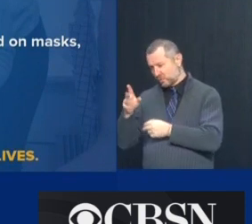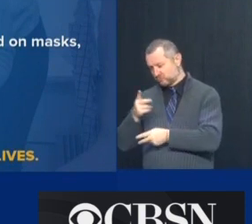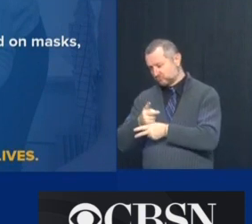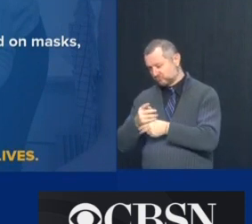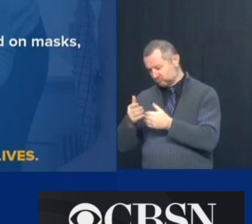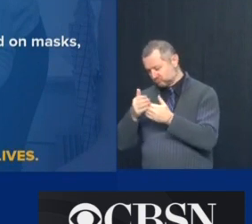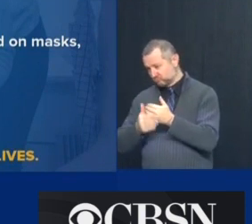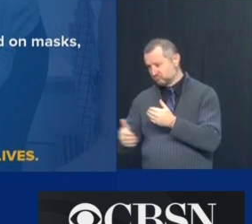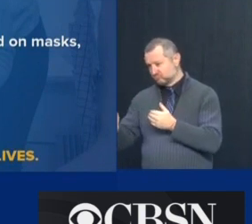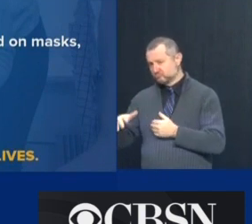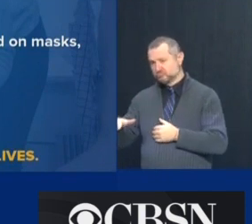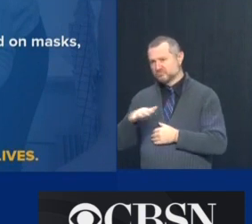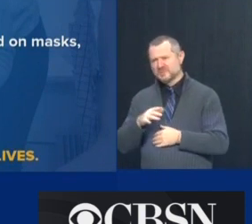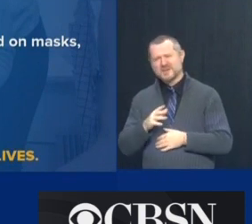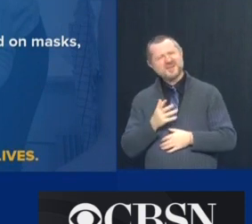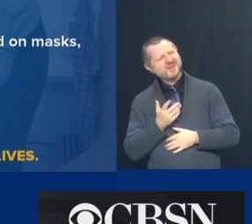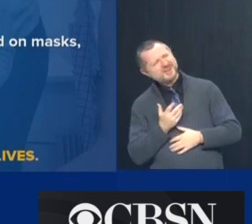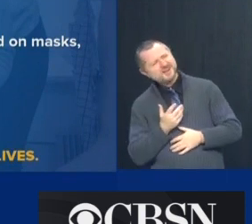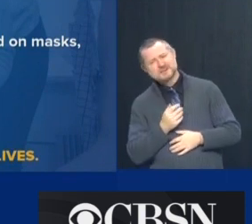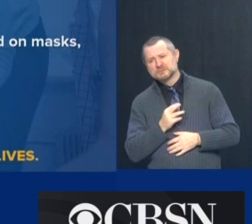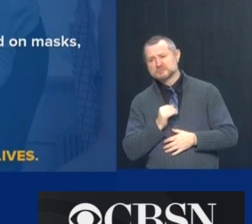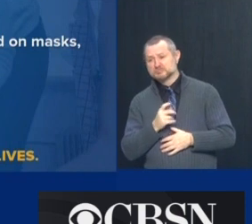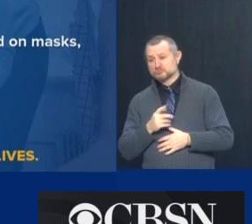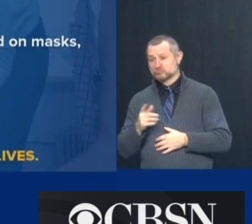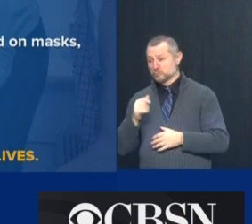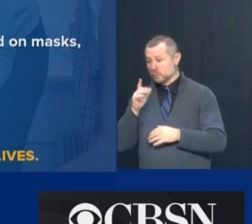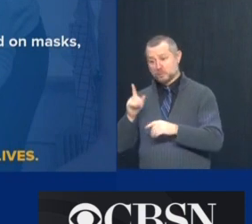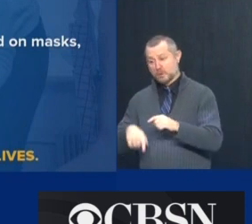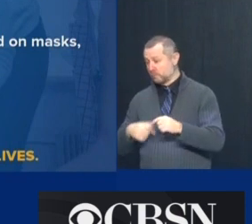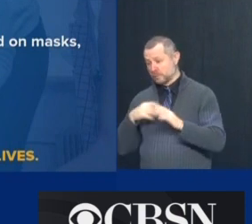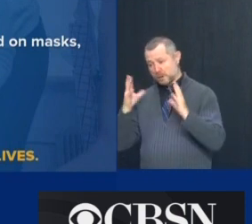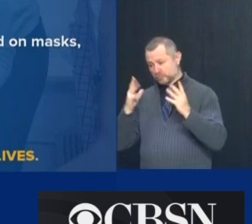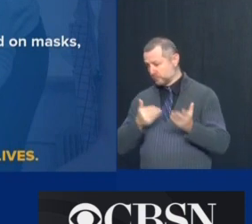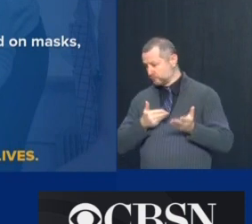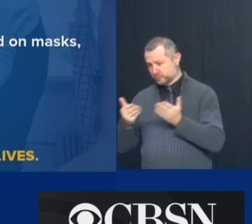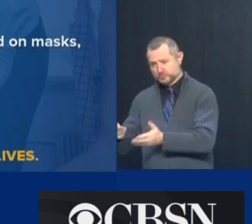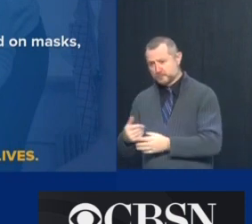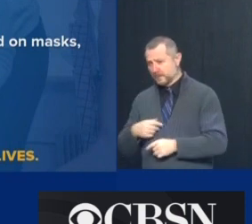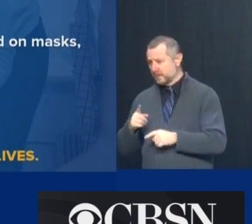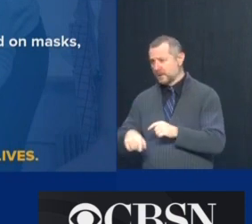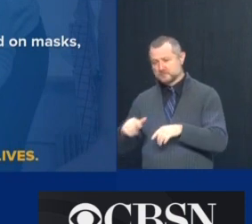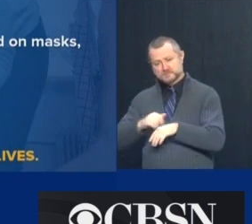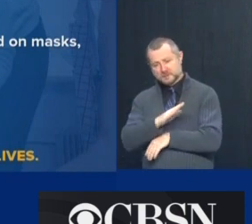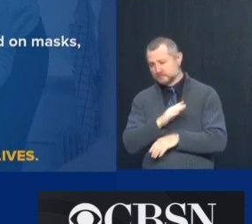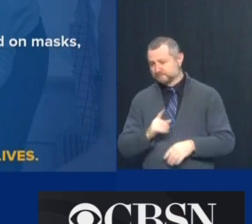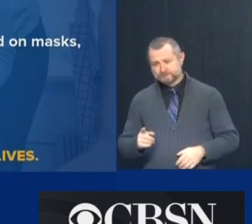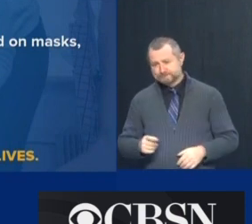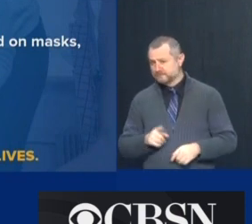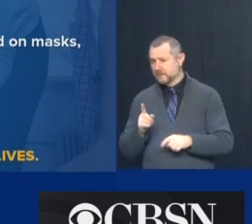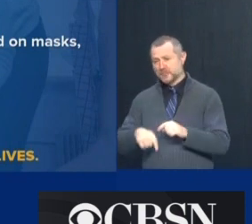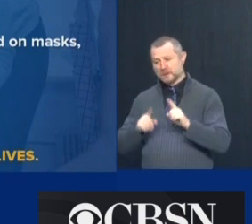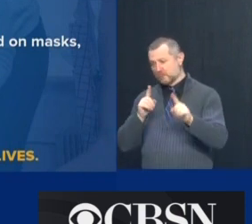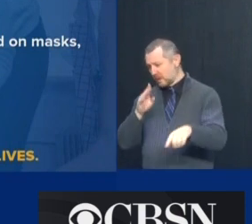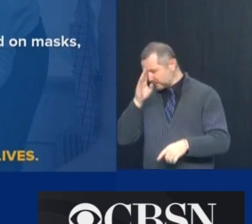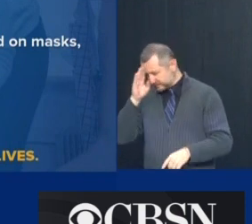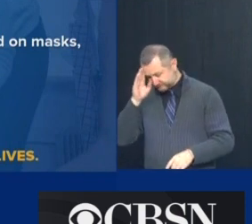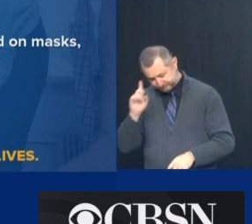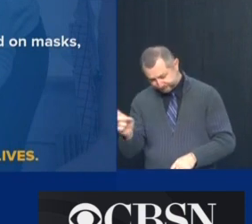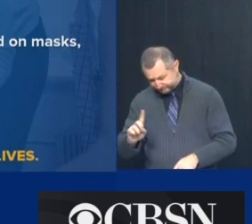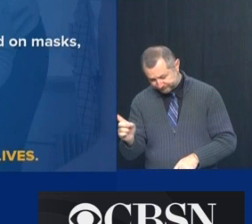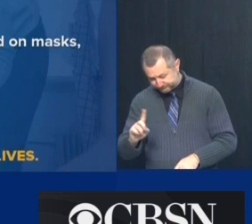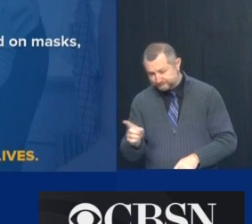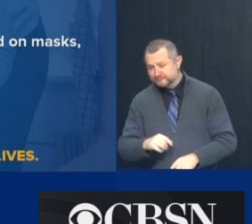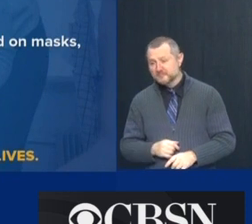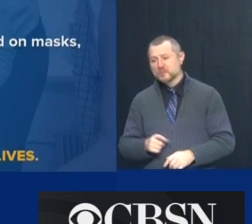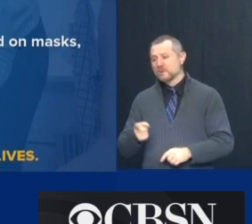He said, what do you mean? I said, don't call an ambulance and expose an ambulance driver. Don't go to the hospital and